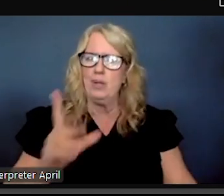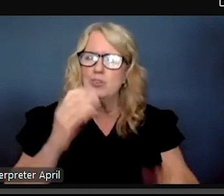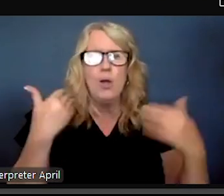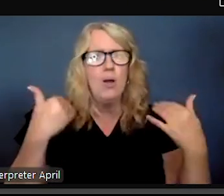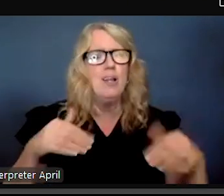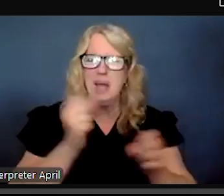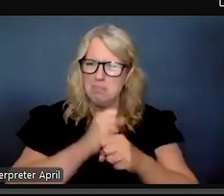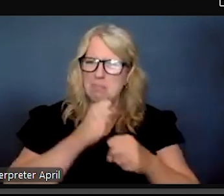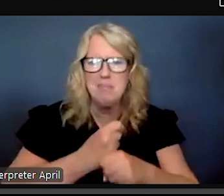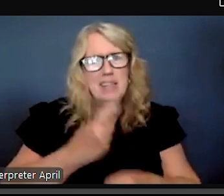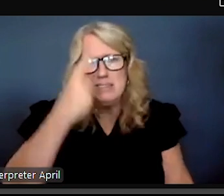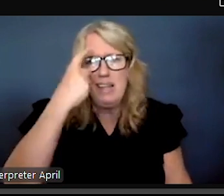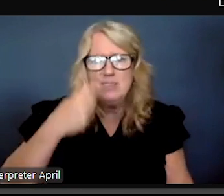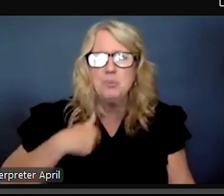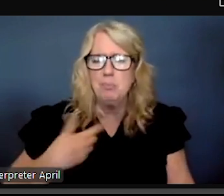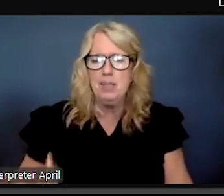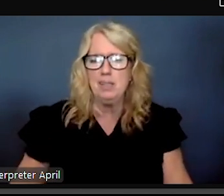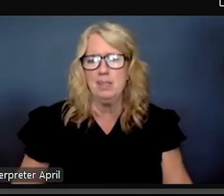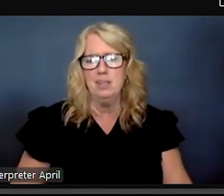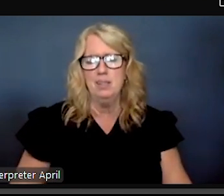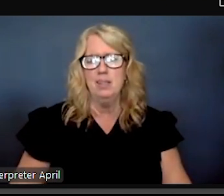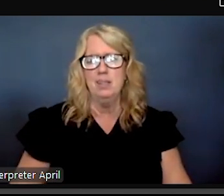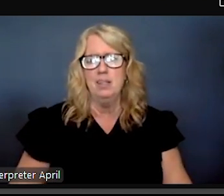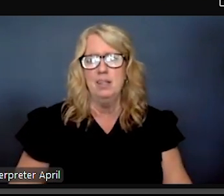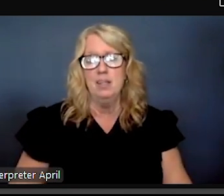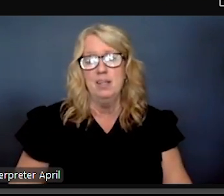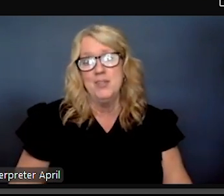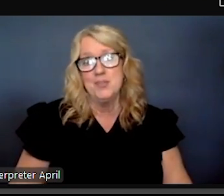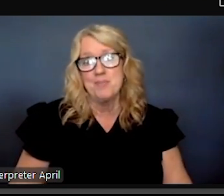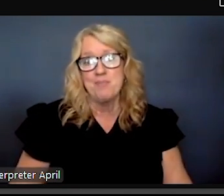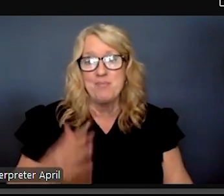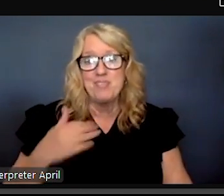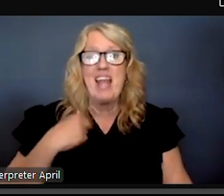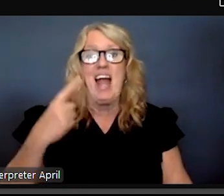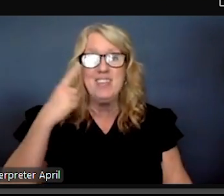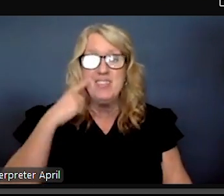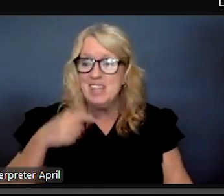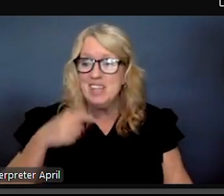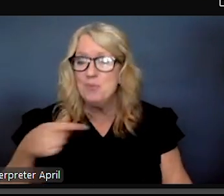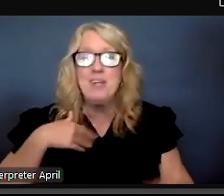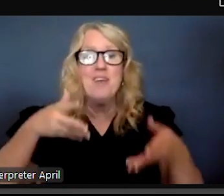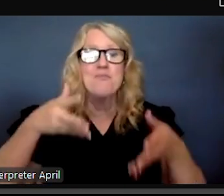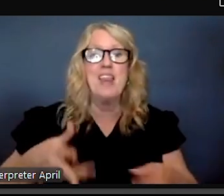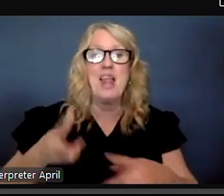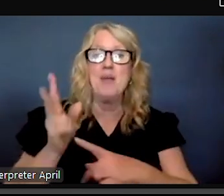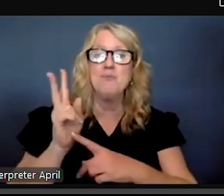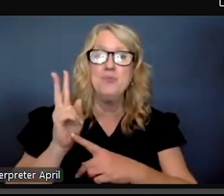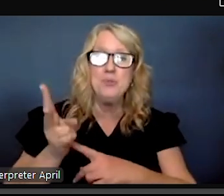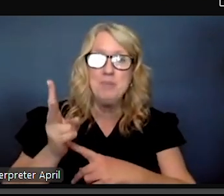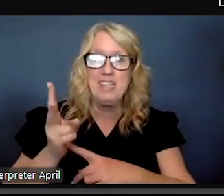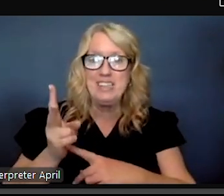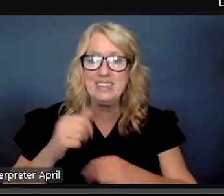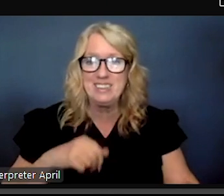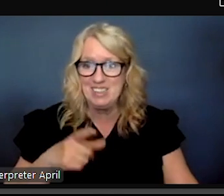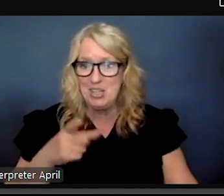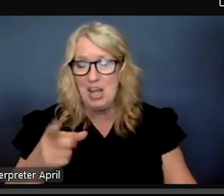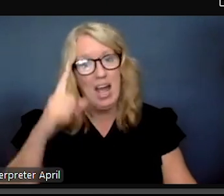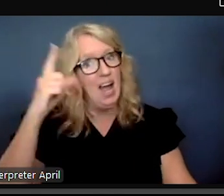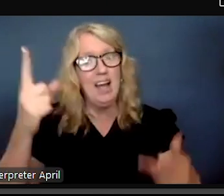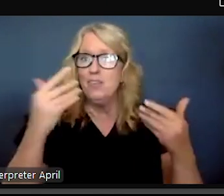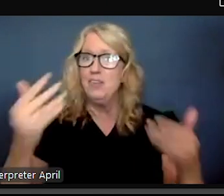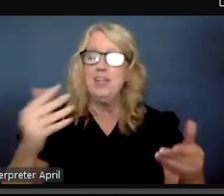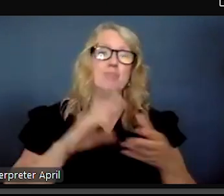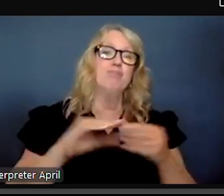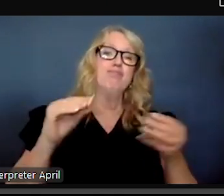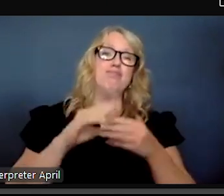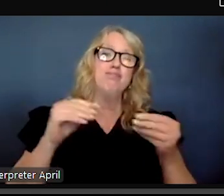ton of sense to me. I think we have literally 2 minutes, and I think pontificating is great in